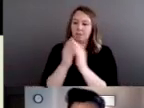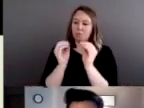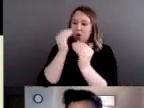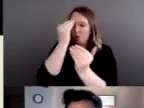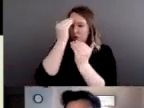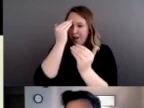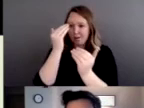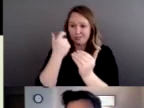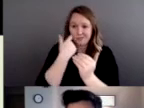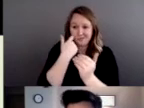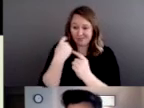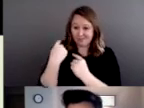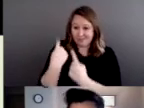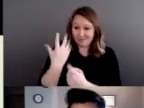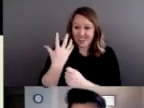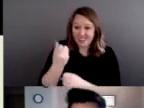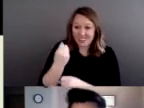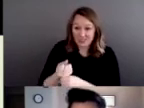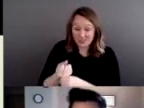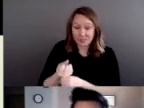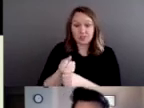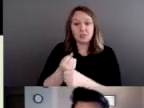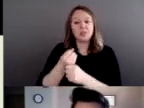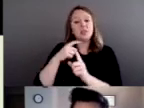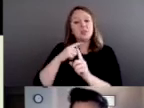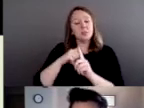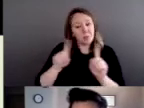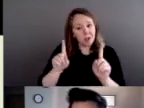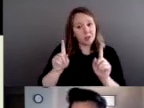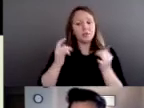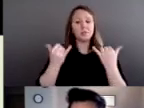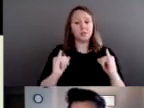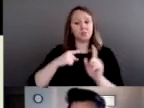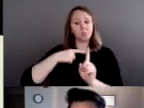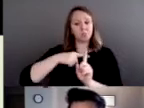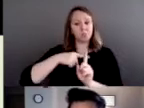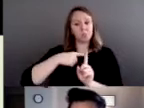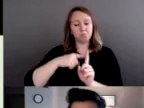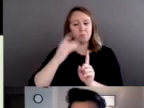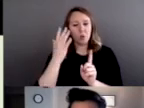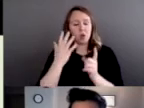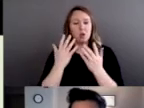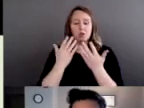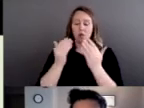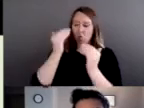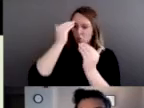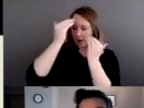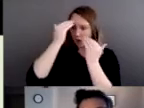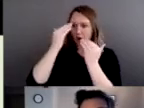this is something good for us. It's bringing that awareness. You know, we're trying to collaborate and make law enforcement and